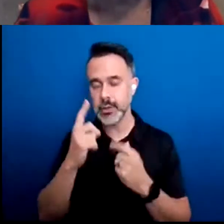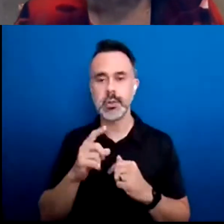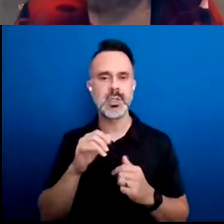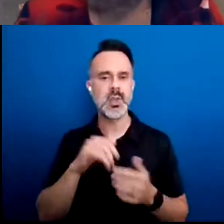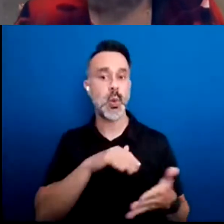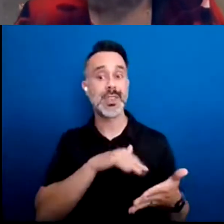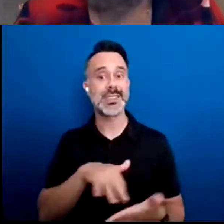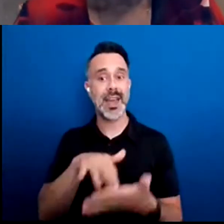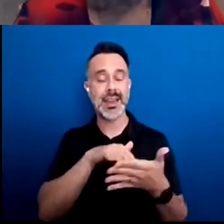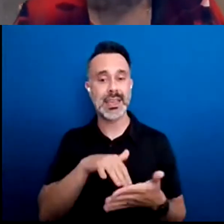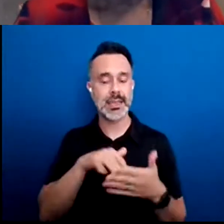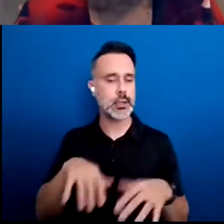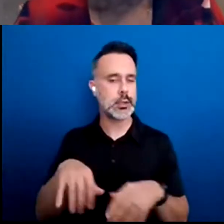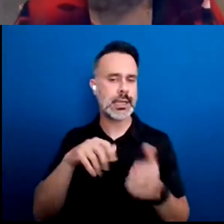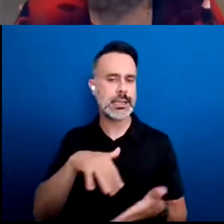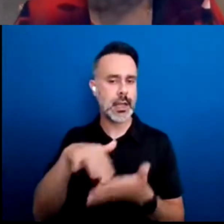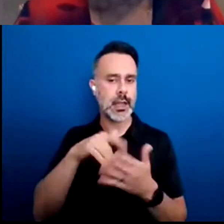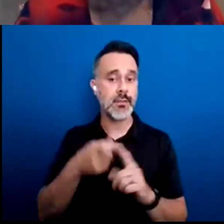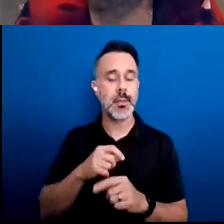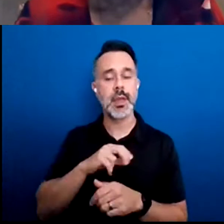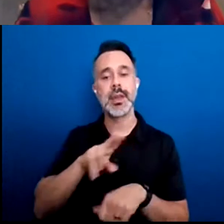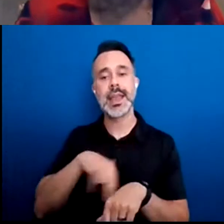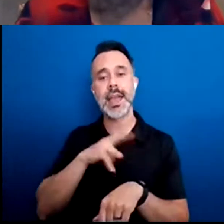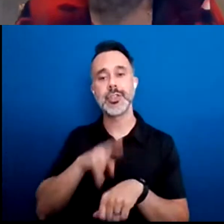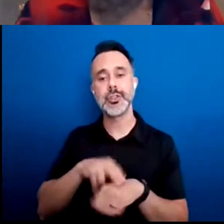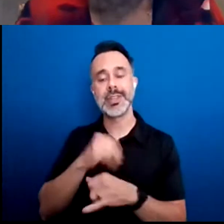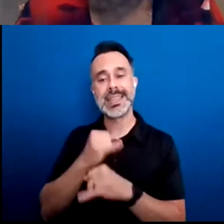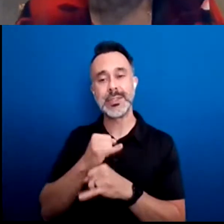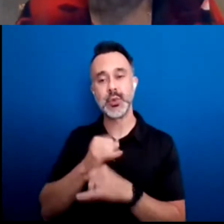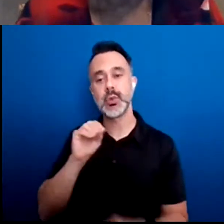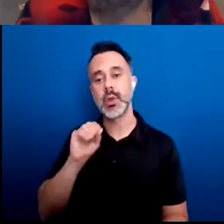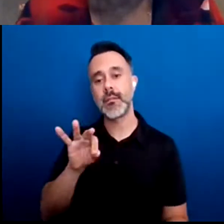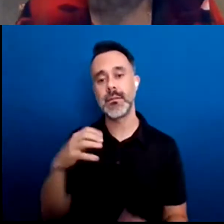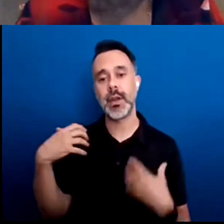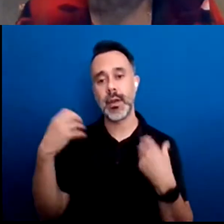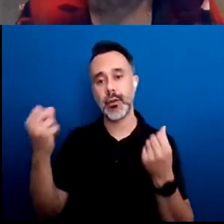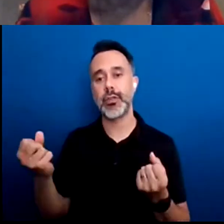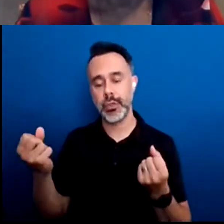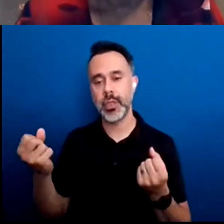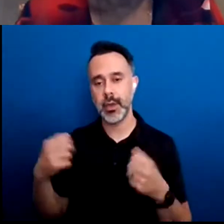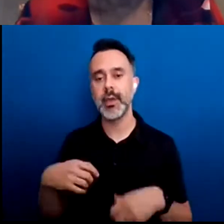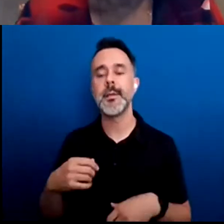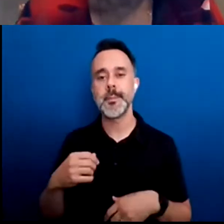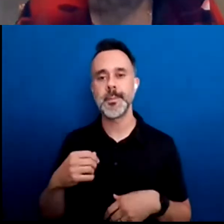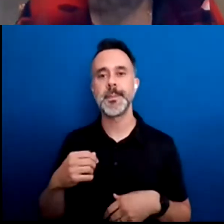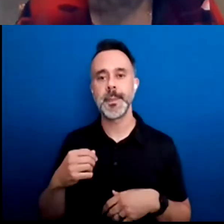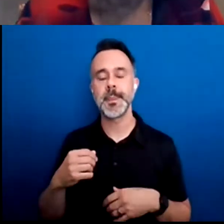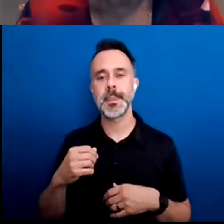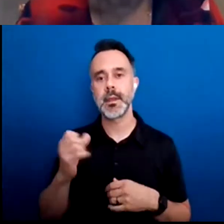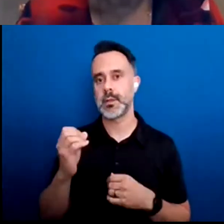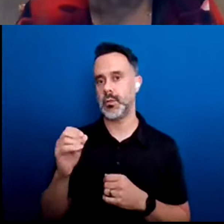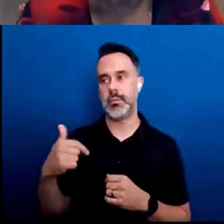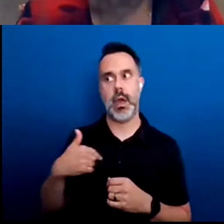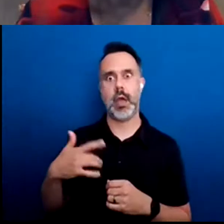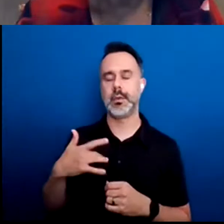supported by the National Institutes of Health. So it's something that's, I think, foremost